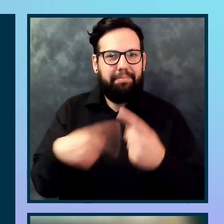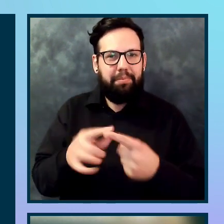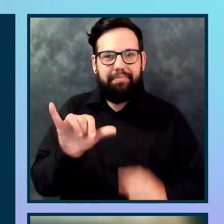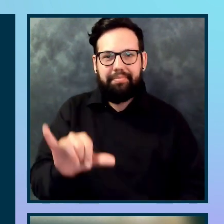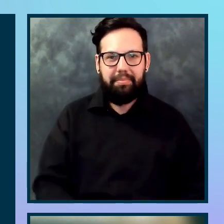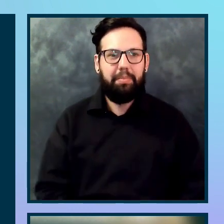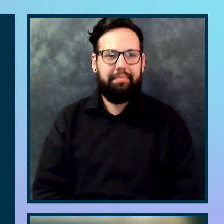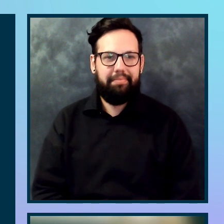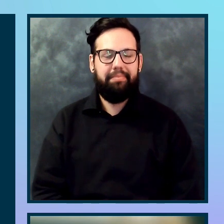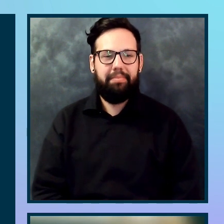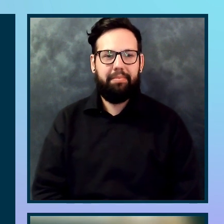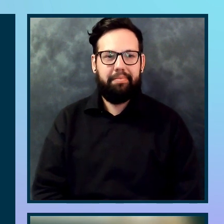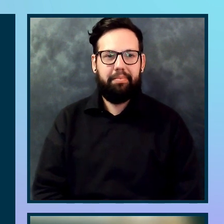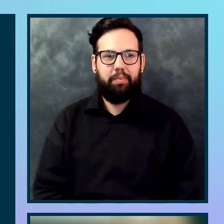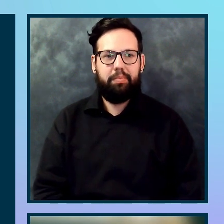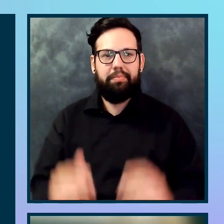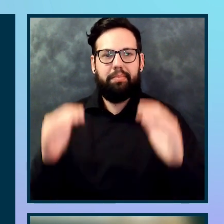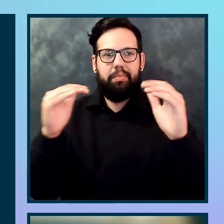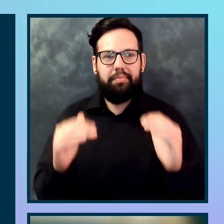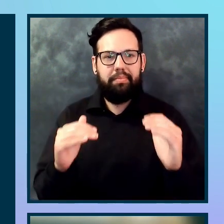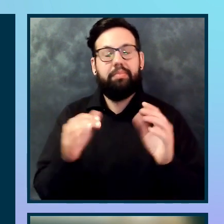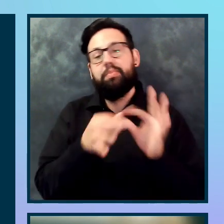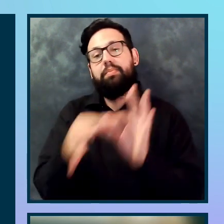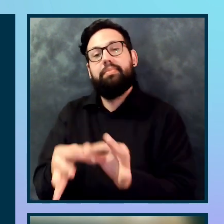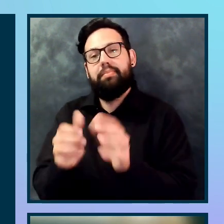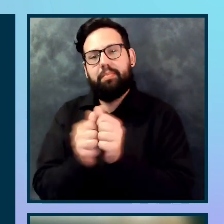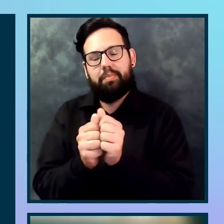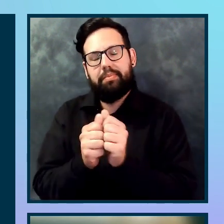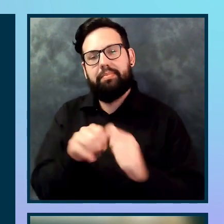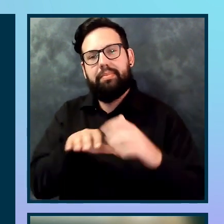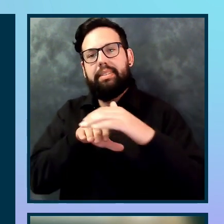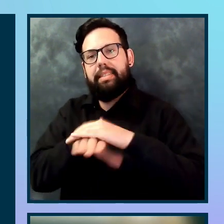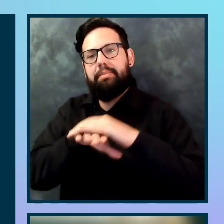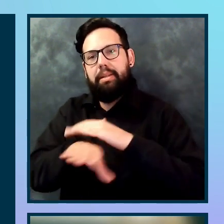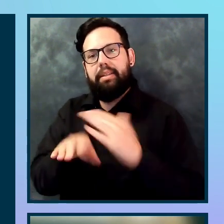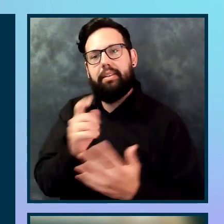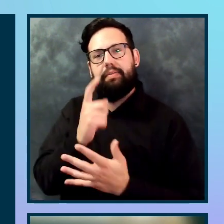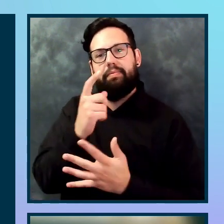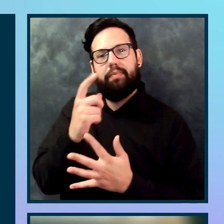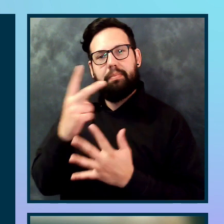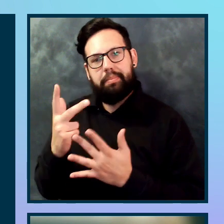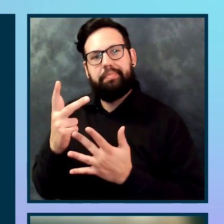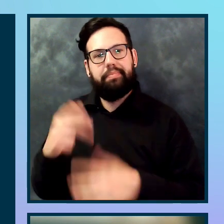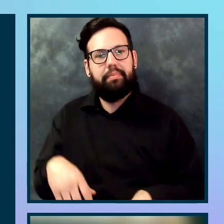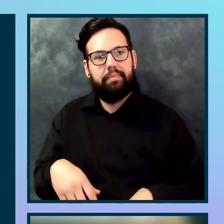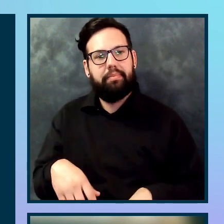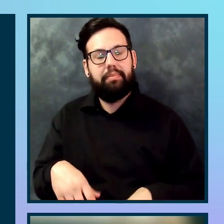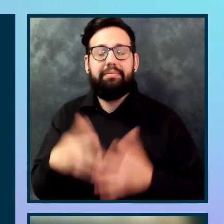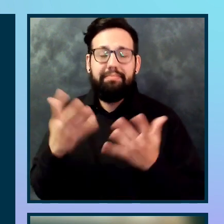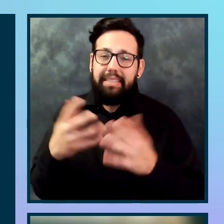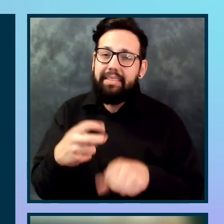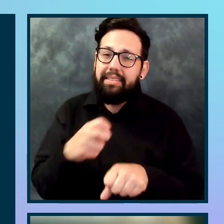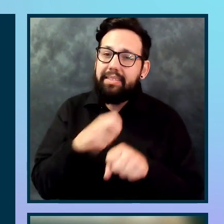So more on the accessibility sort priority is that it can be tricky because it can be something where